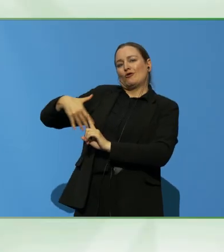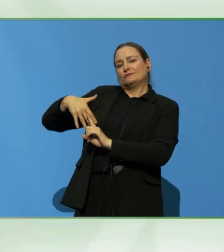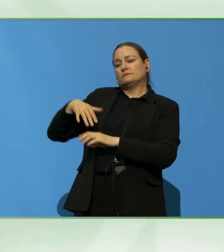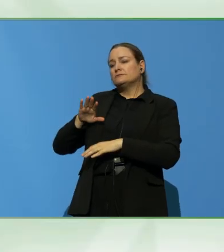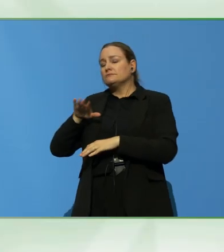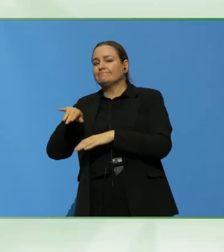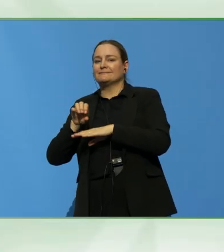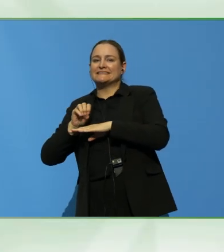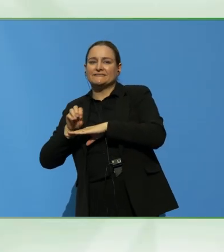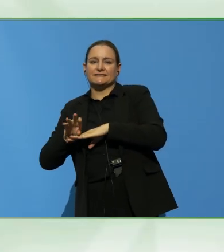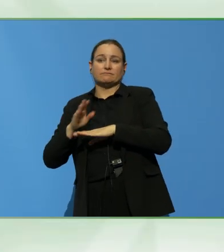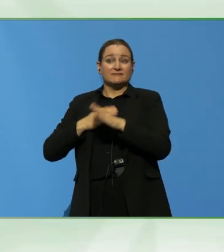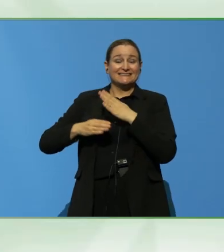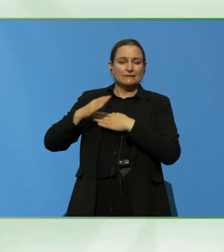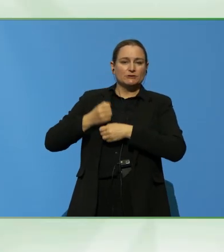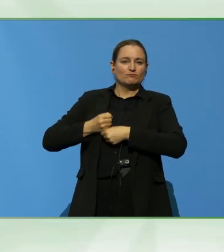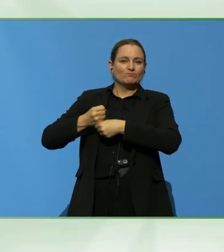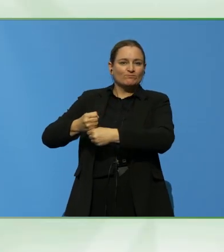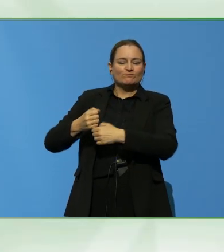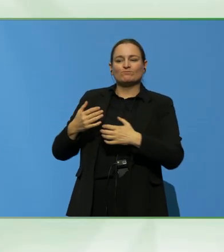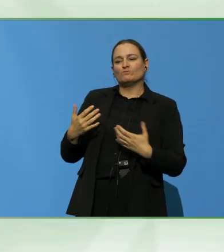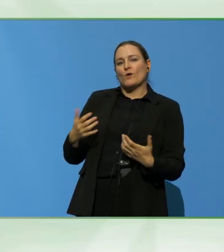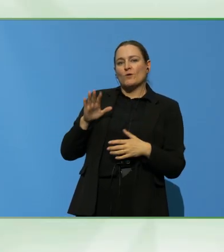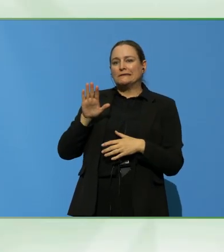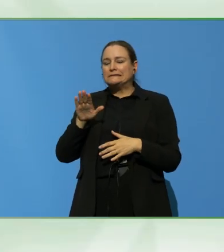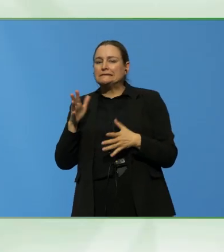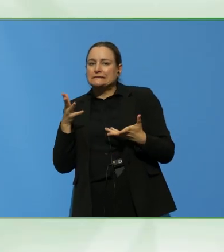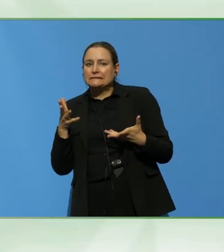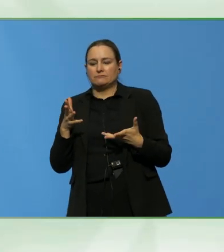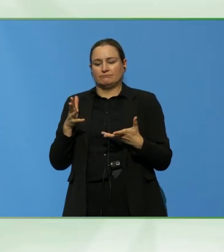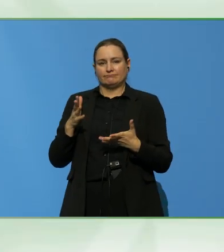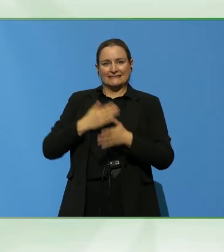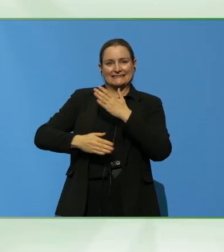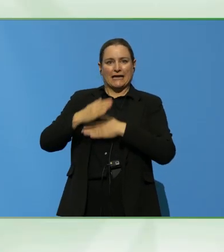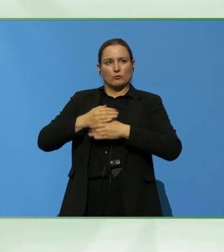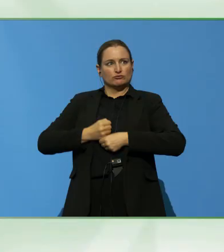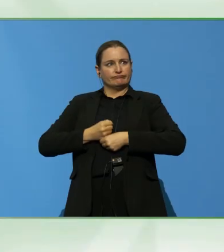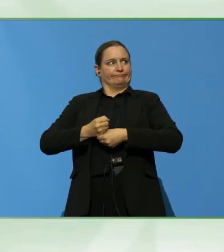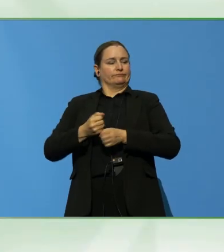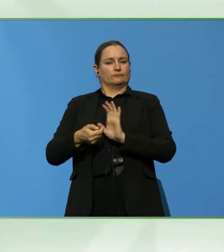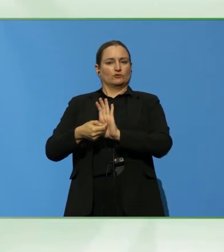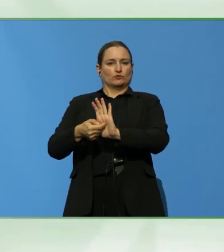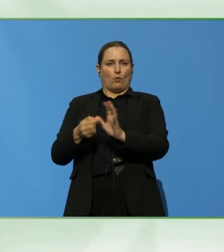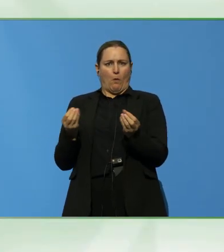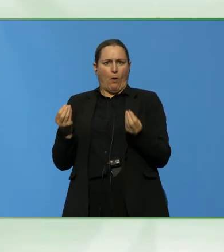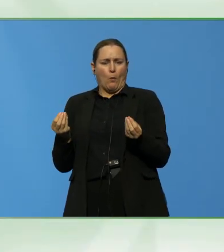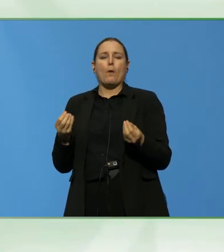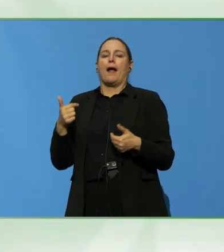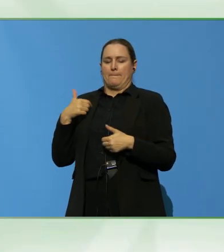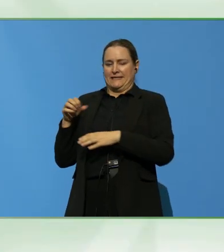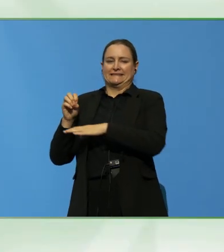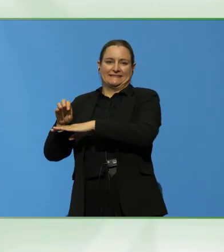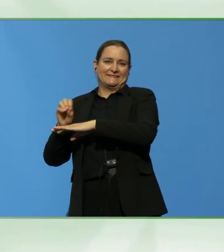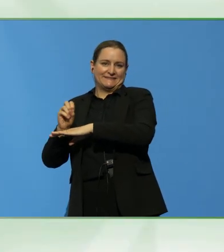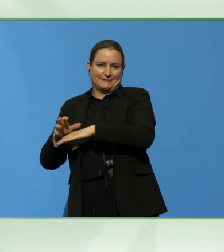of disability, the portrayal of disabled people, and also their Sikh